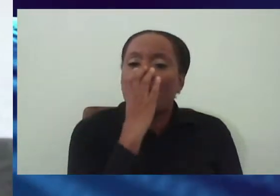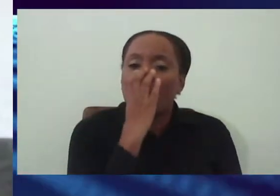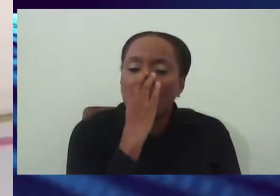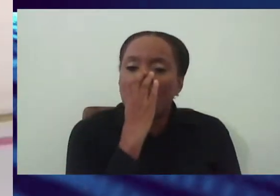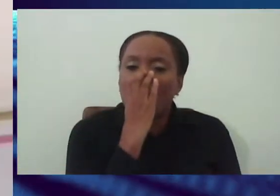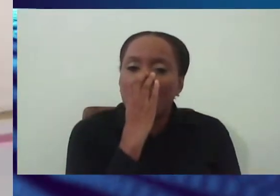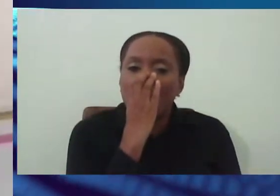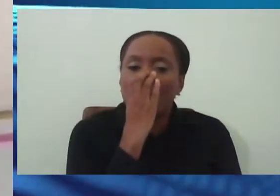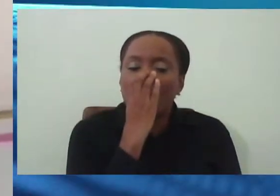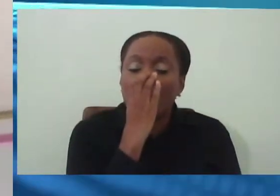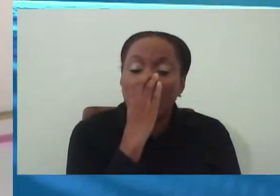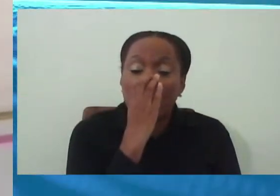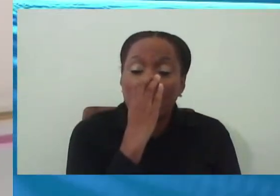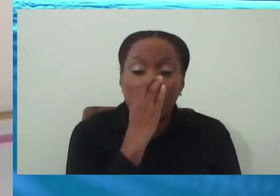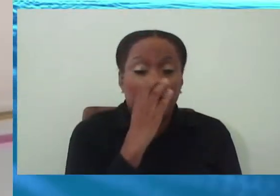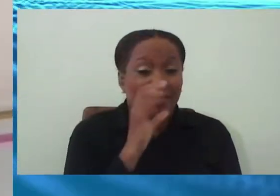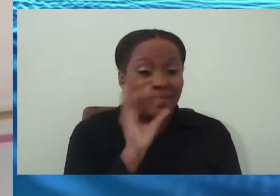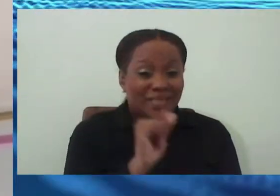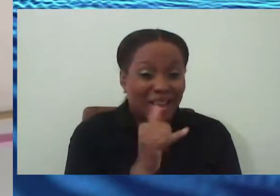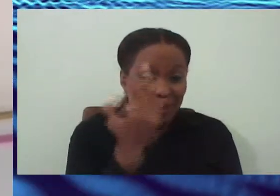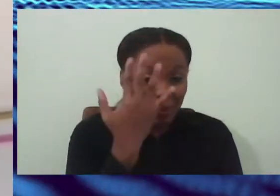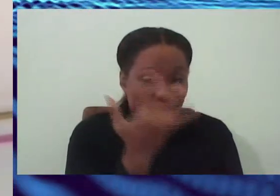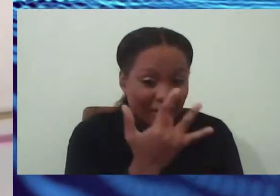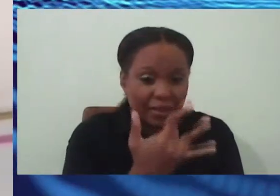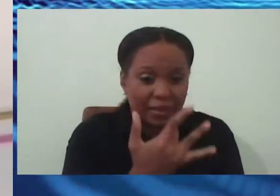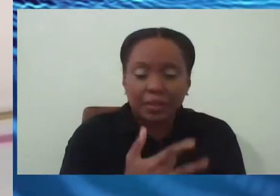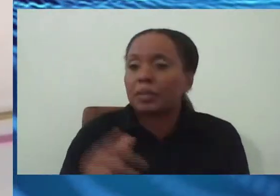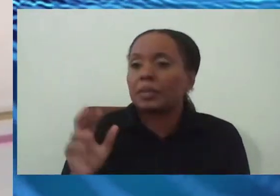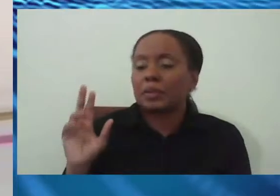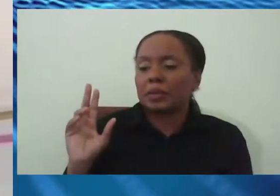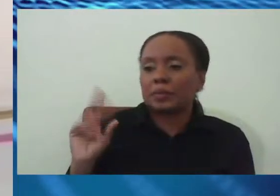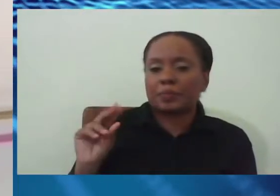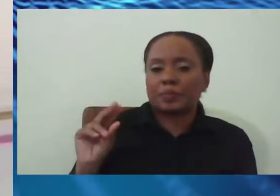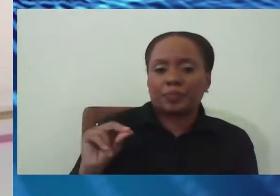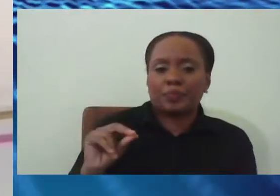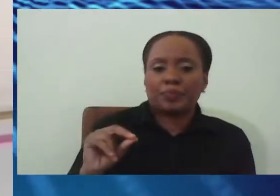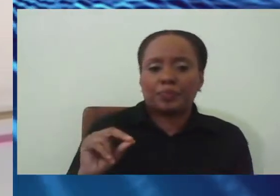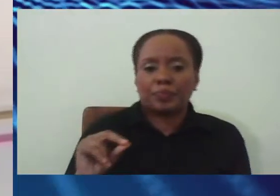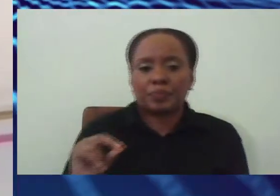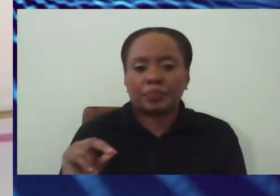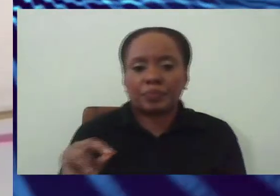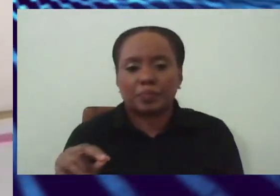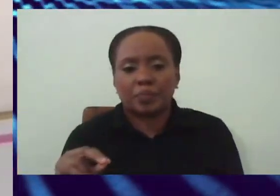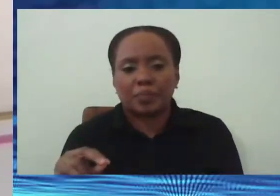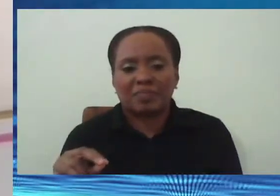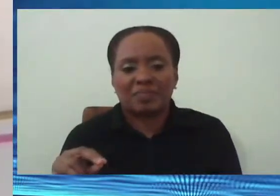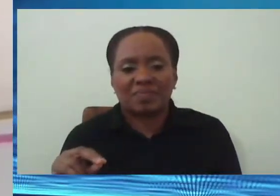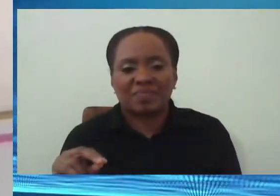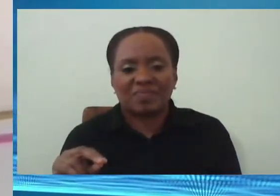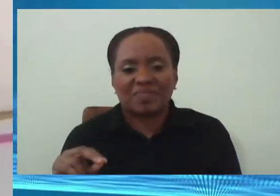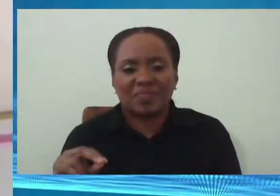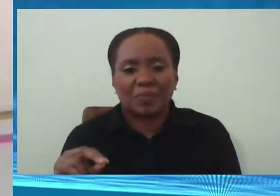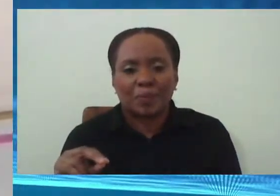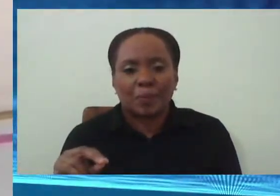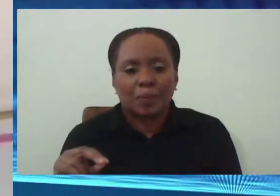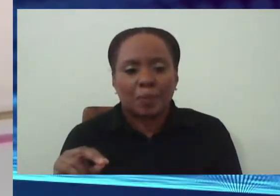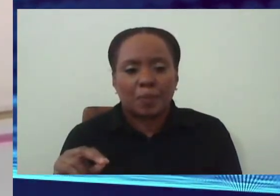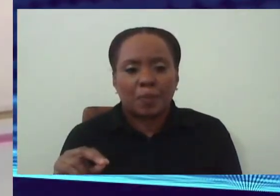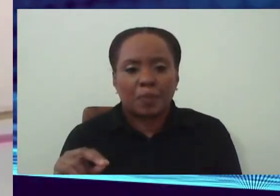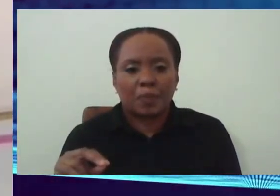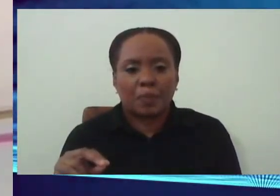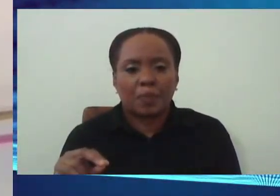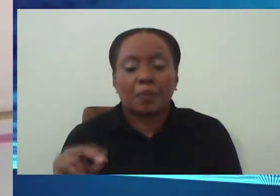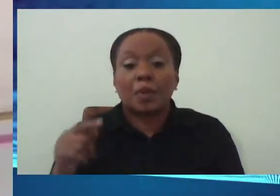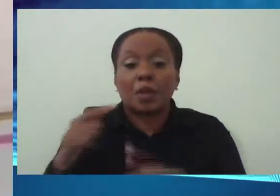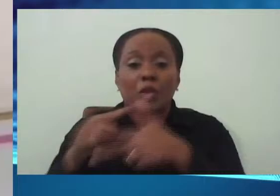No, I would say no. I think the important thing is there are 3 constellations there that definitely say to me that this person needs to get checked.